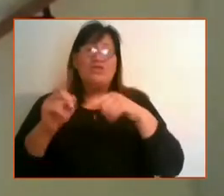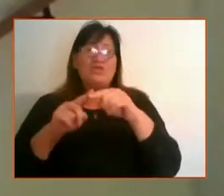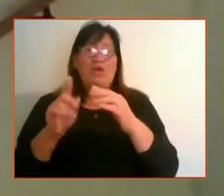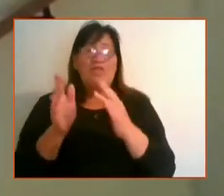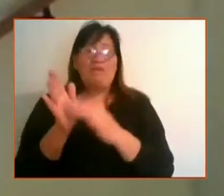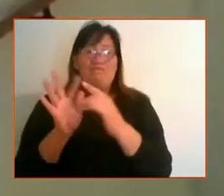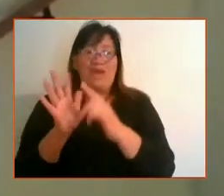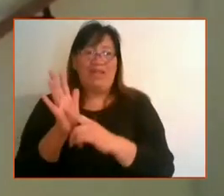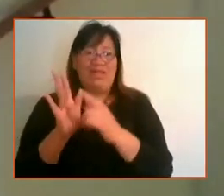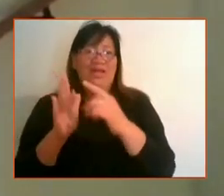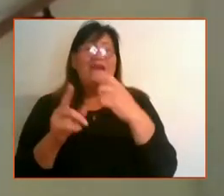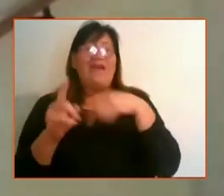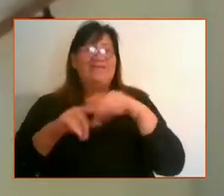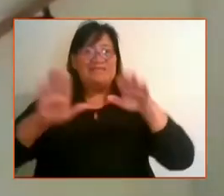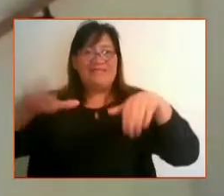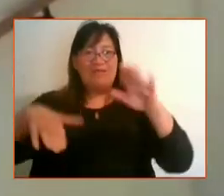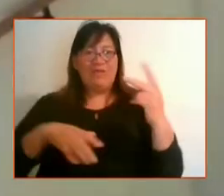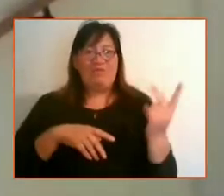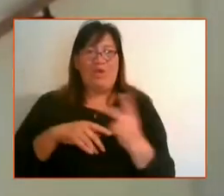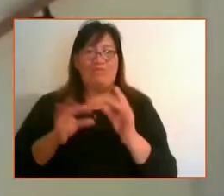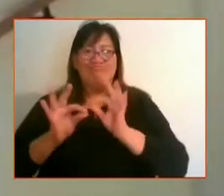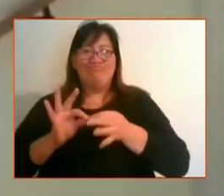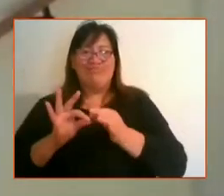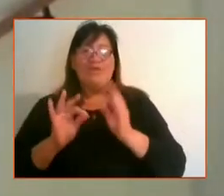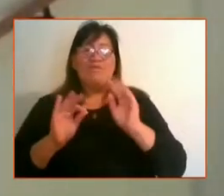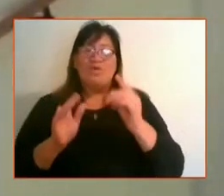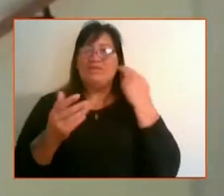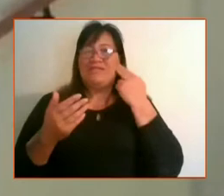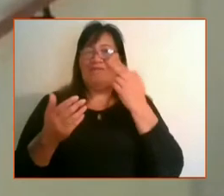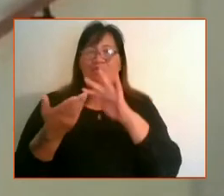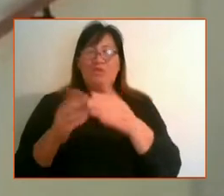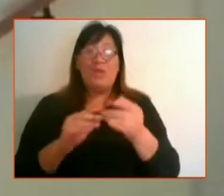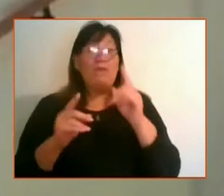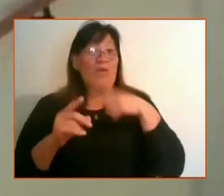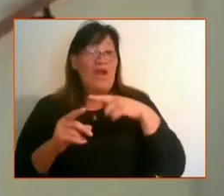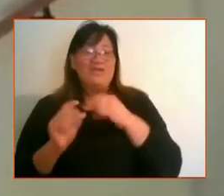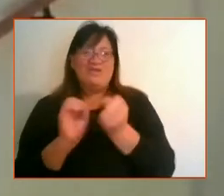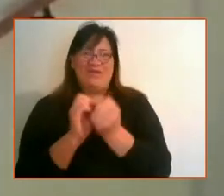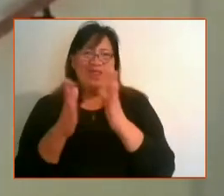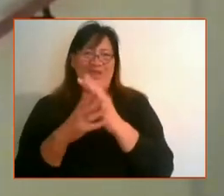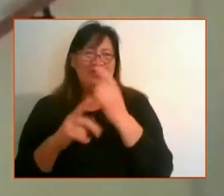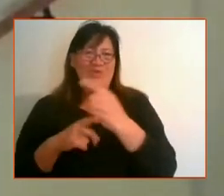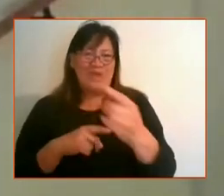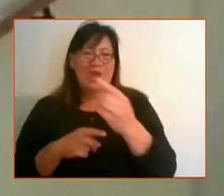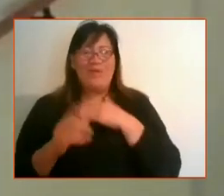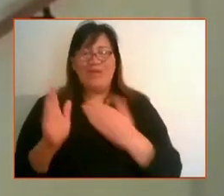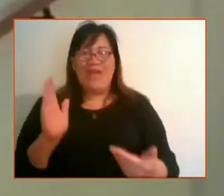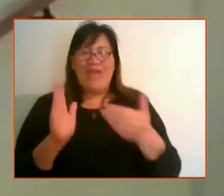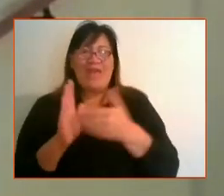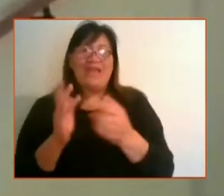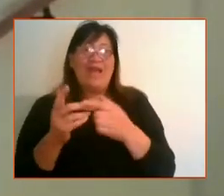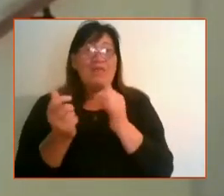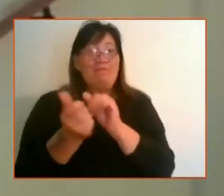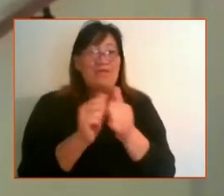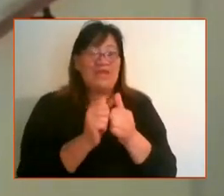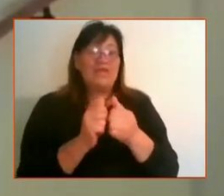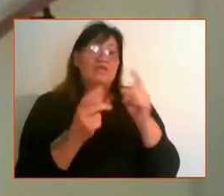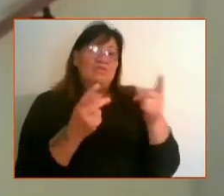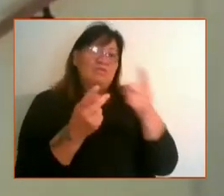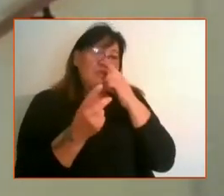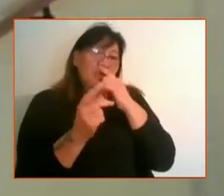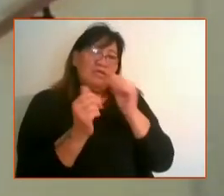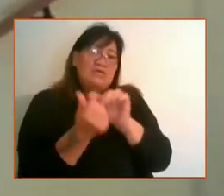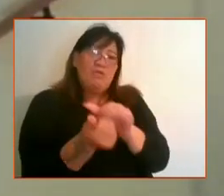who are signing tonight on behalf of our deaf community in this New Zealand Sign Language Week. I'll add my mihi to our partners, The Spinoff, The Big Idea, and